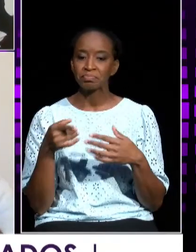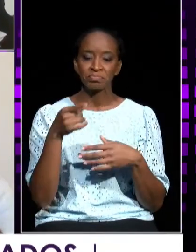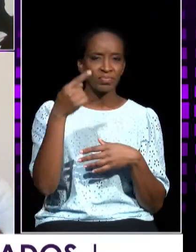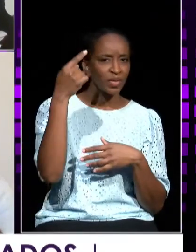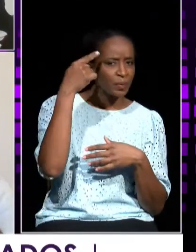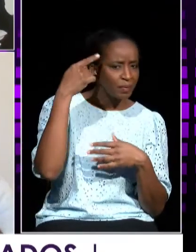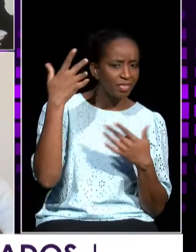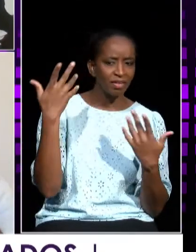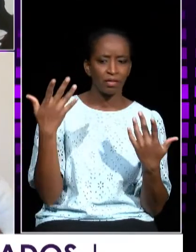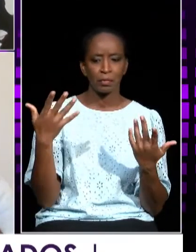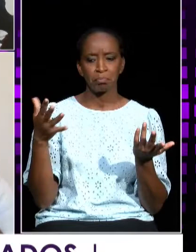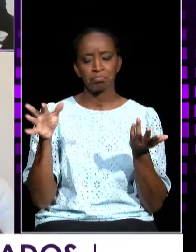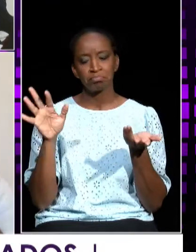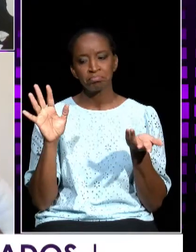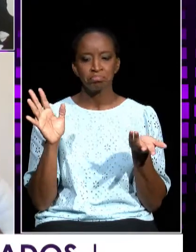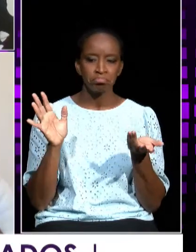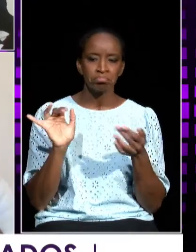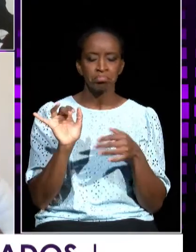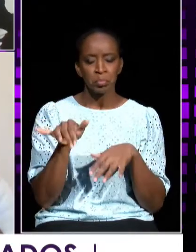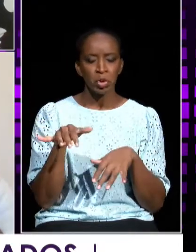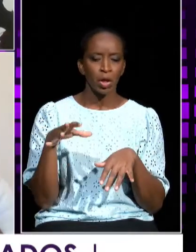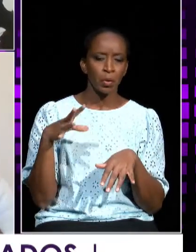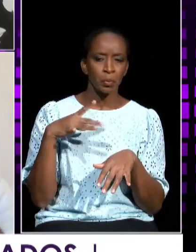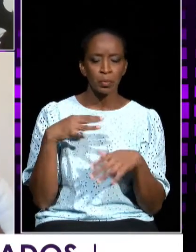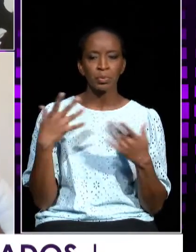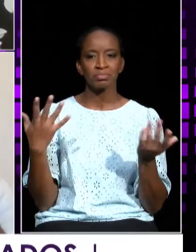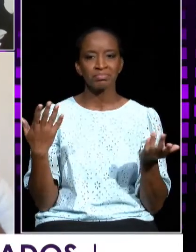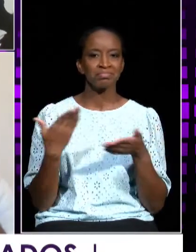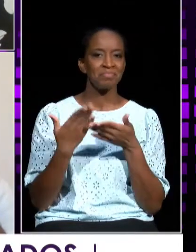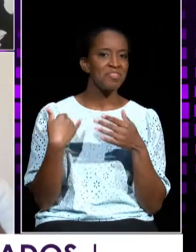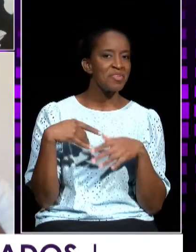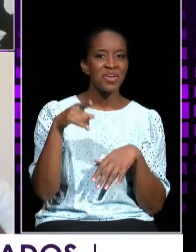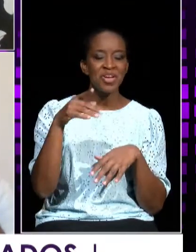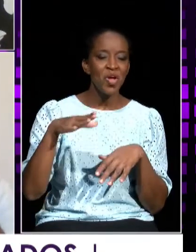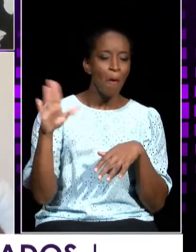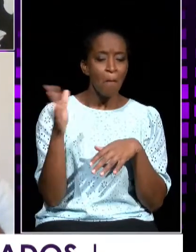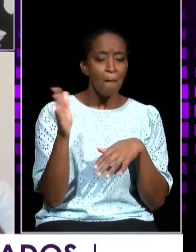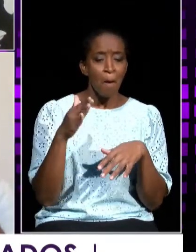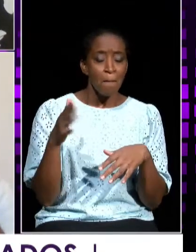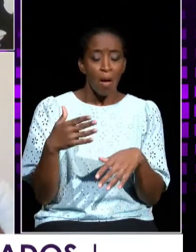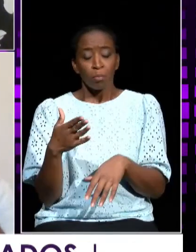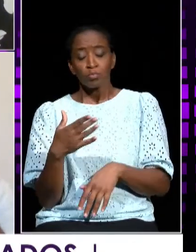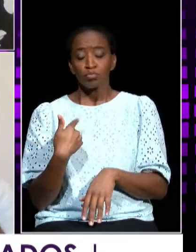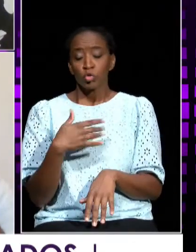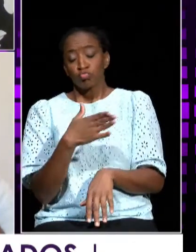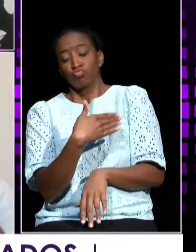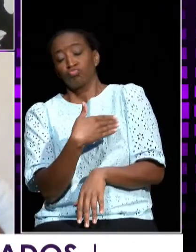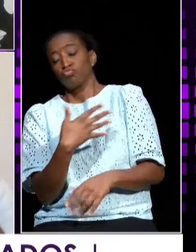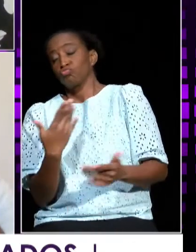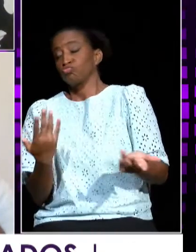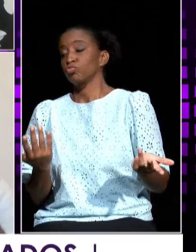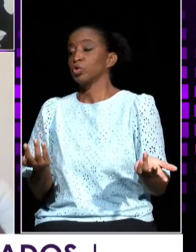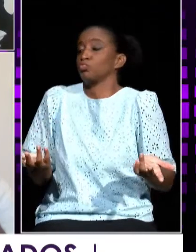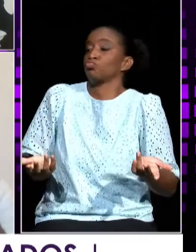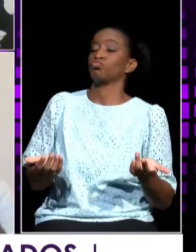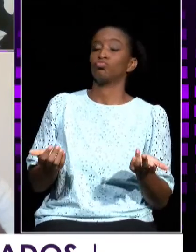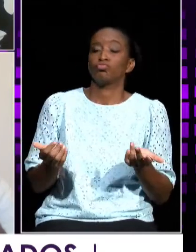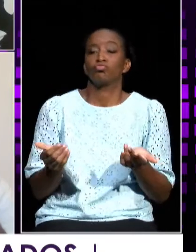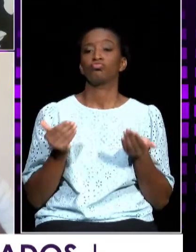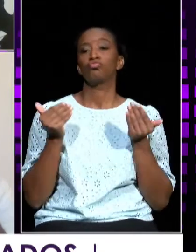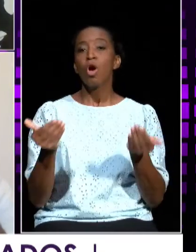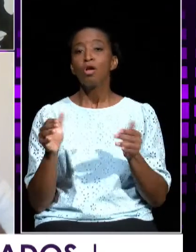change anything for you? Lashes just burn and cool off. What is the value, if any at all, of corporal punishment, or do you think we need to